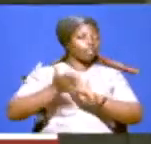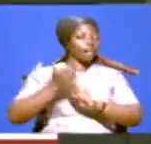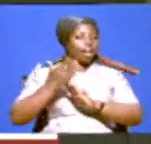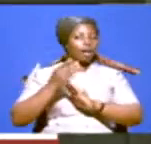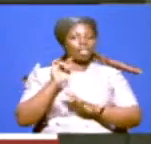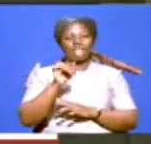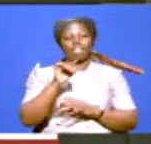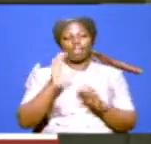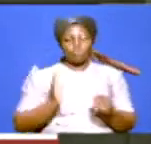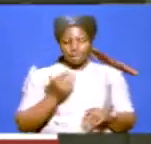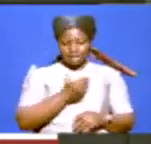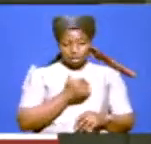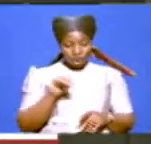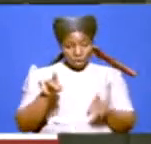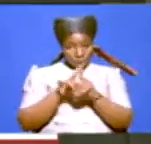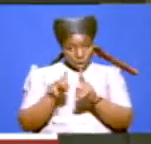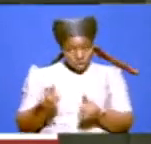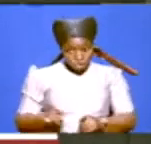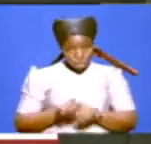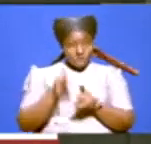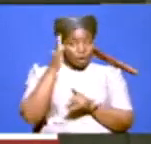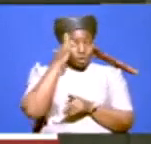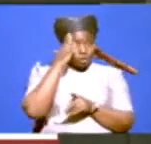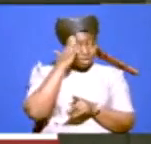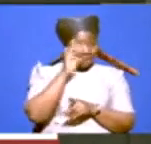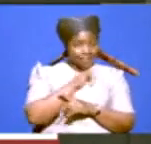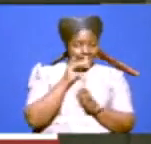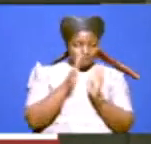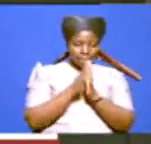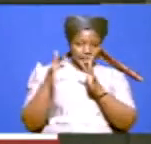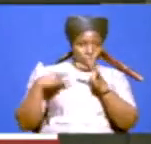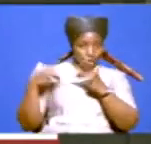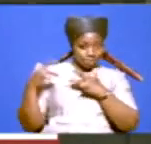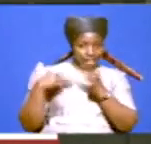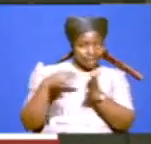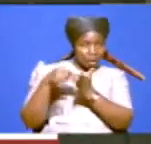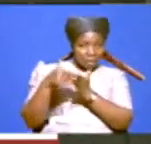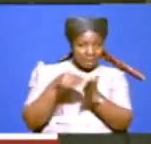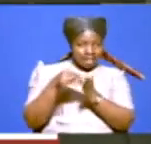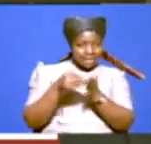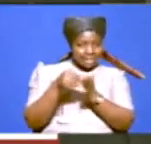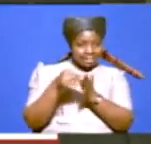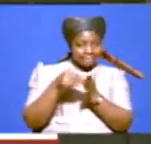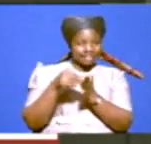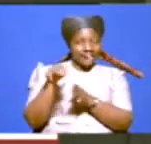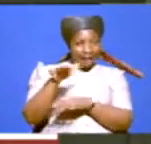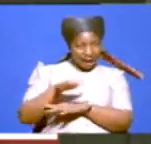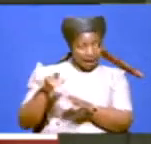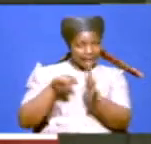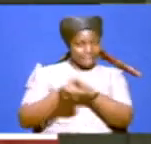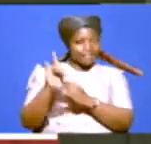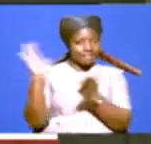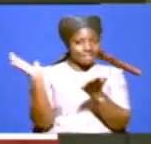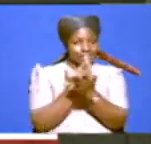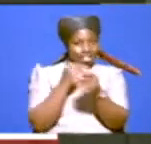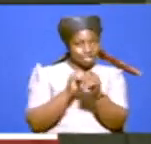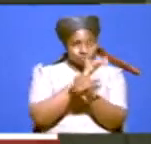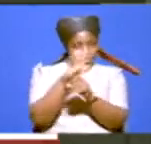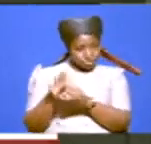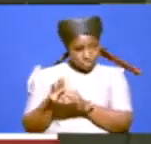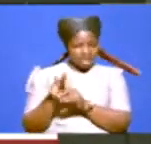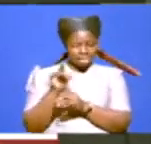also noted with concern the weak link in the fight against the pandemic is a